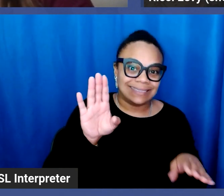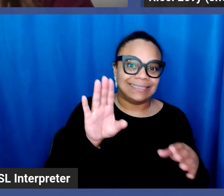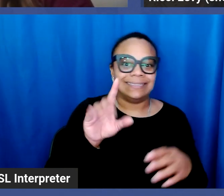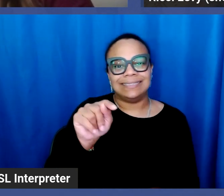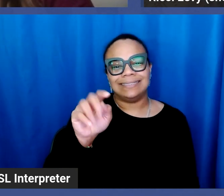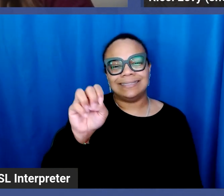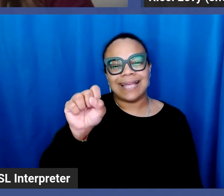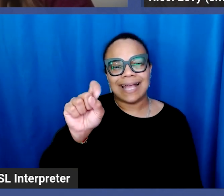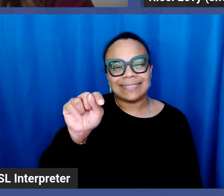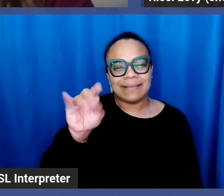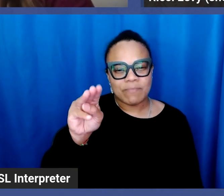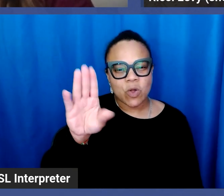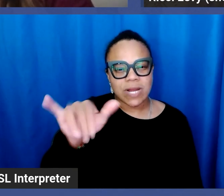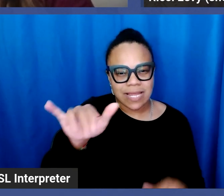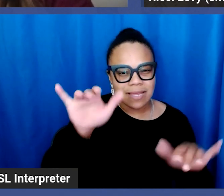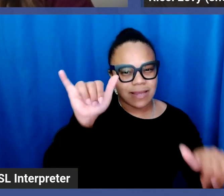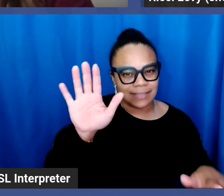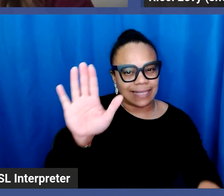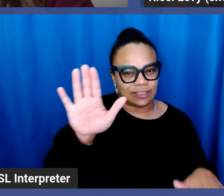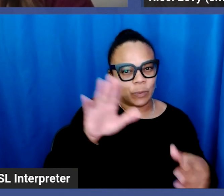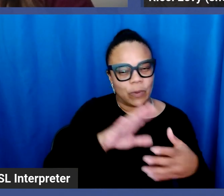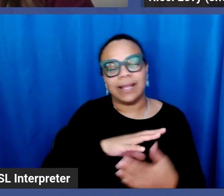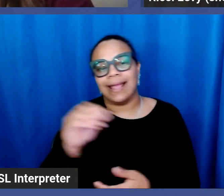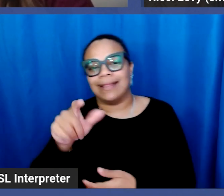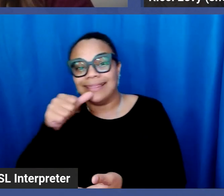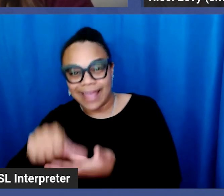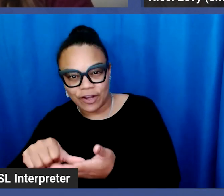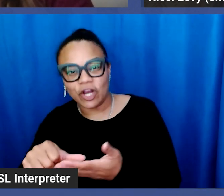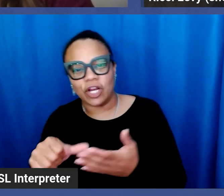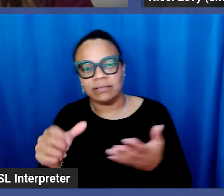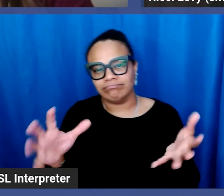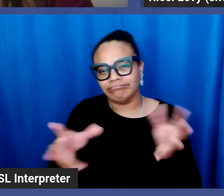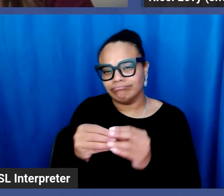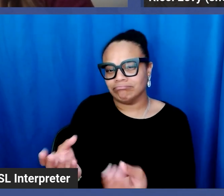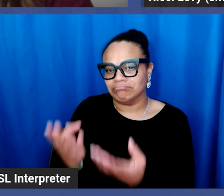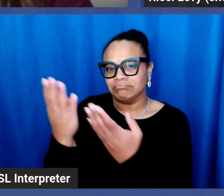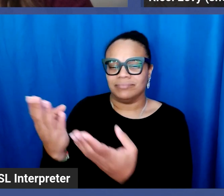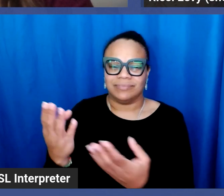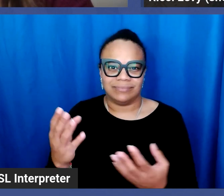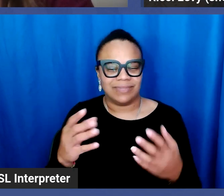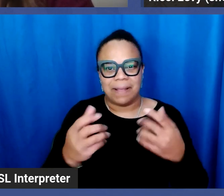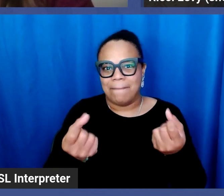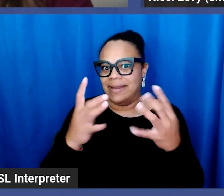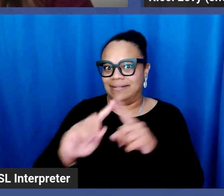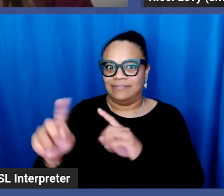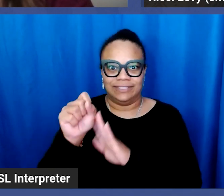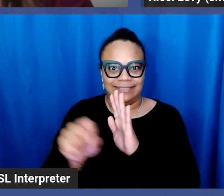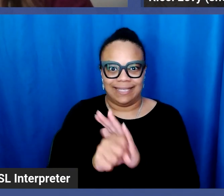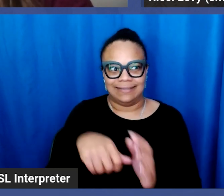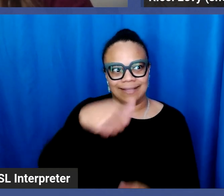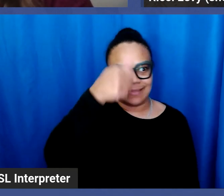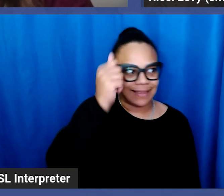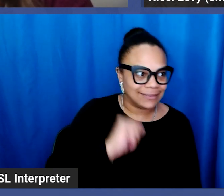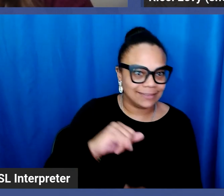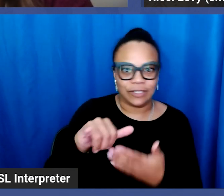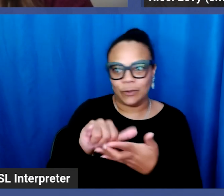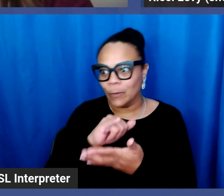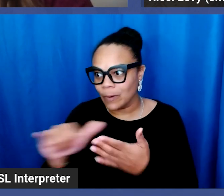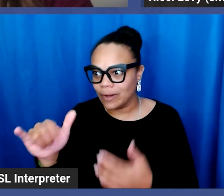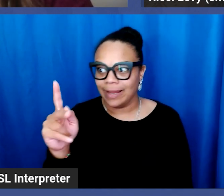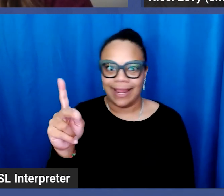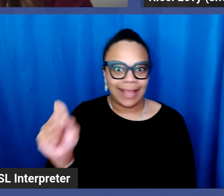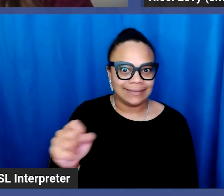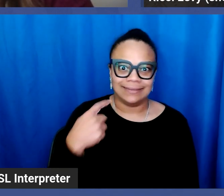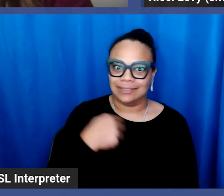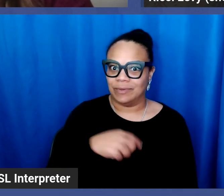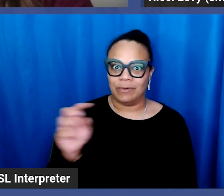letters. Yeah, it was a lot of different states, everything from Alaska to New York to Kansas. I mean, we were